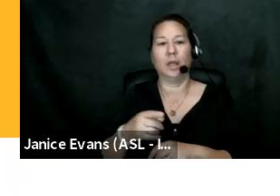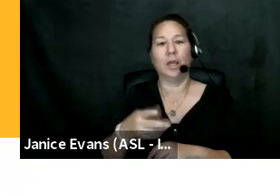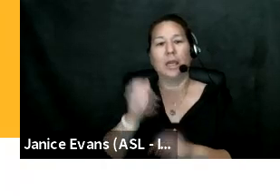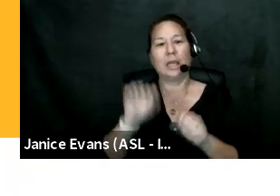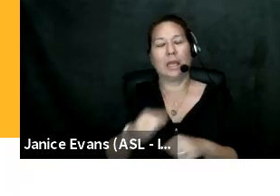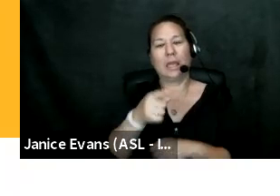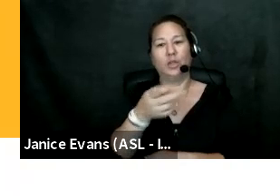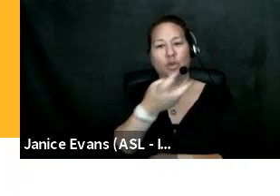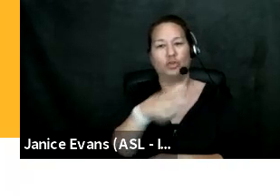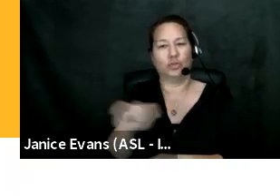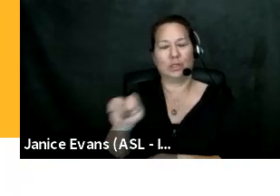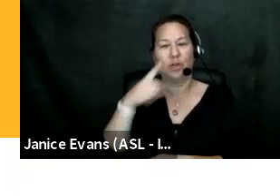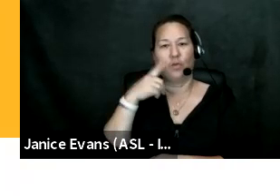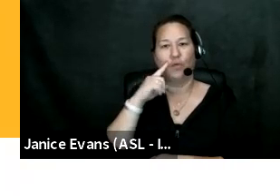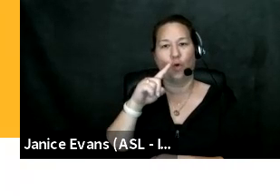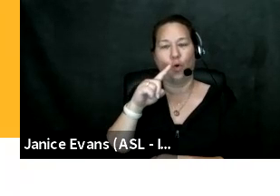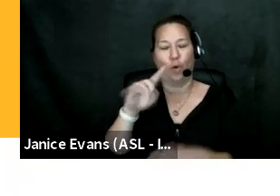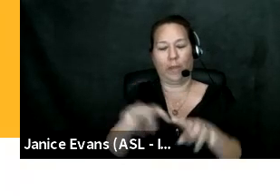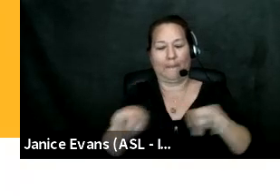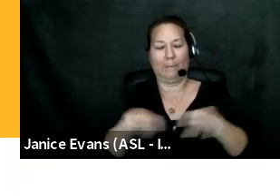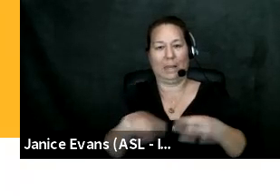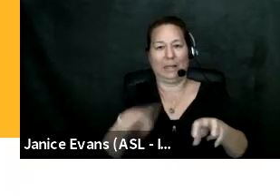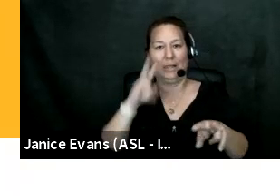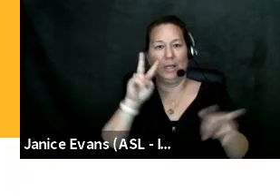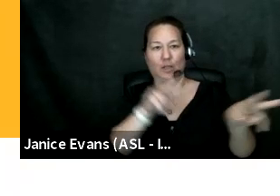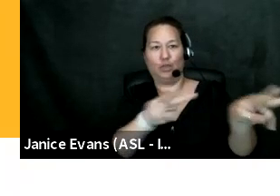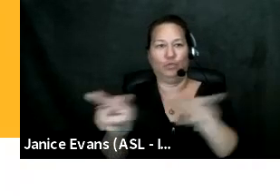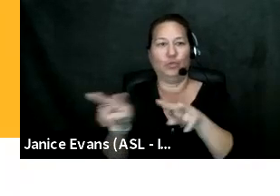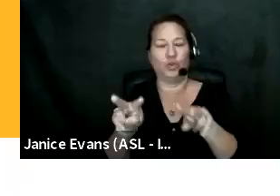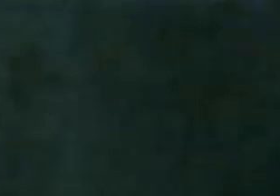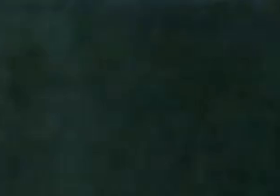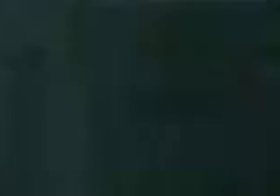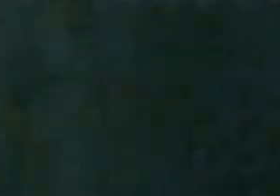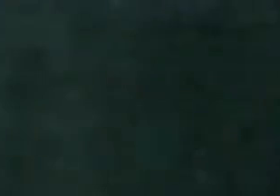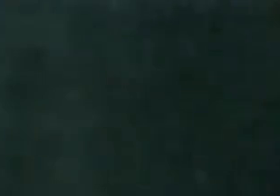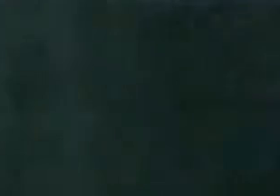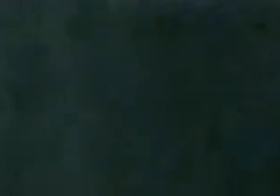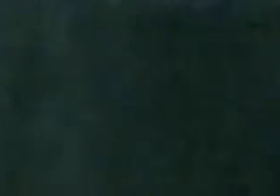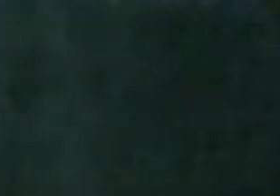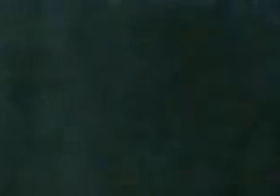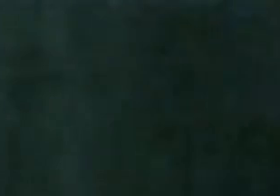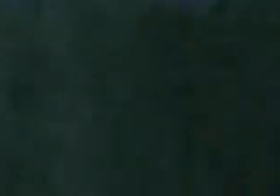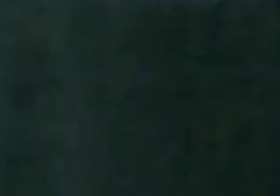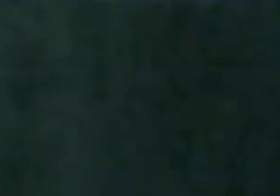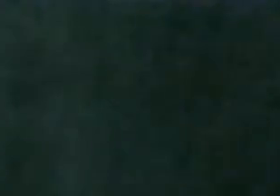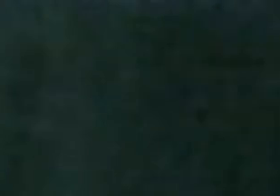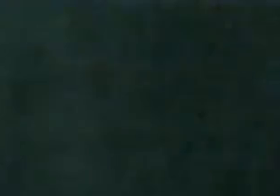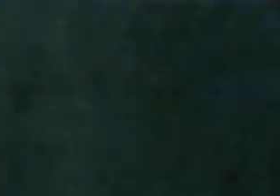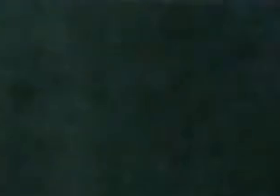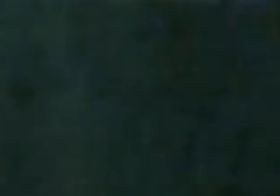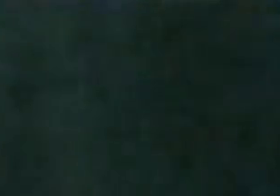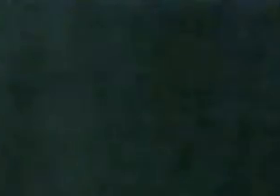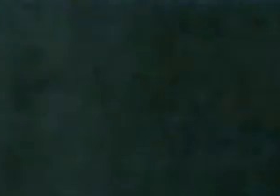the panelist view, that would be helpful so that we can call on our panelists. So this first